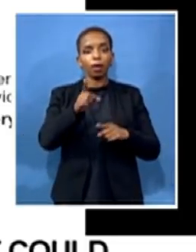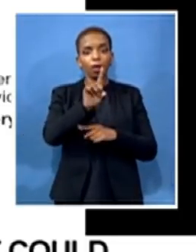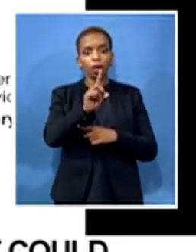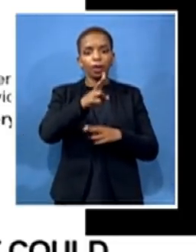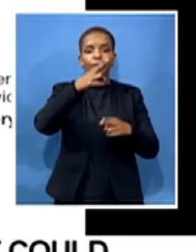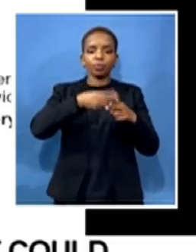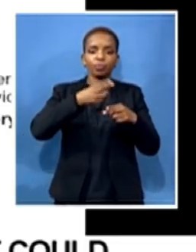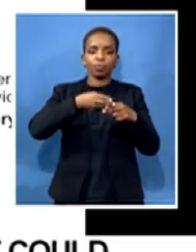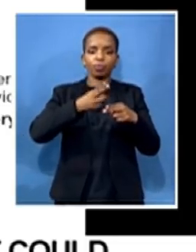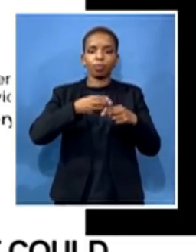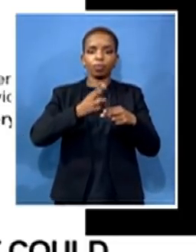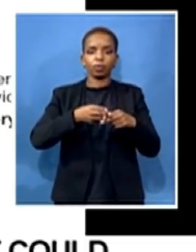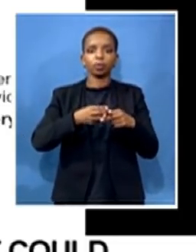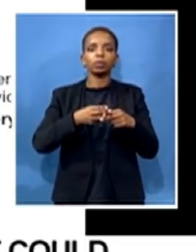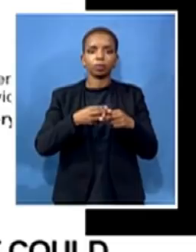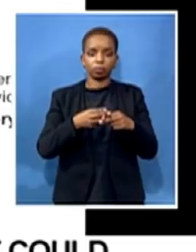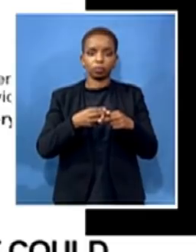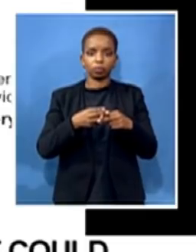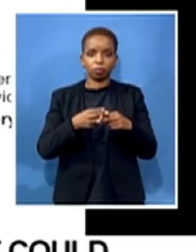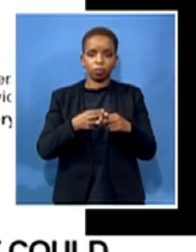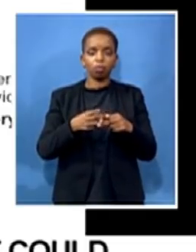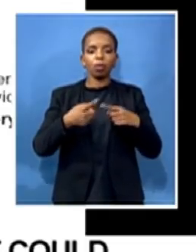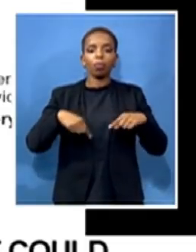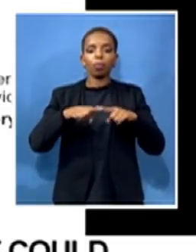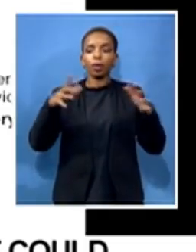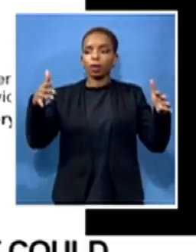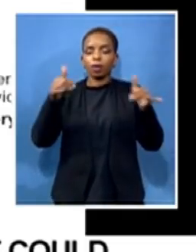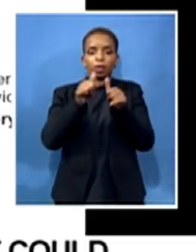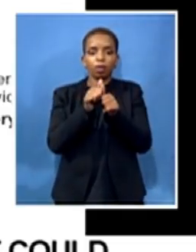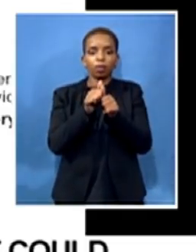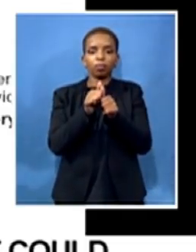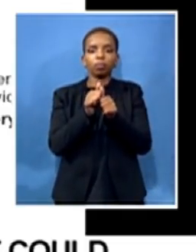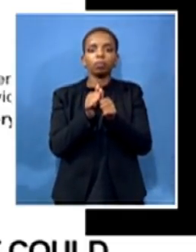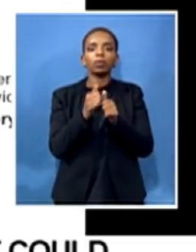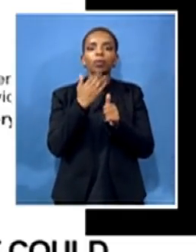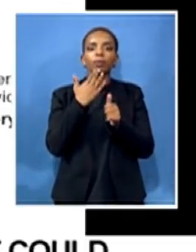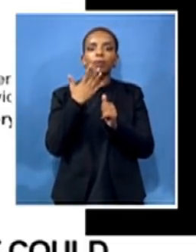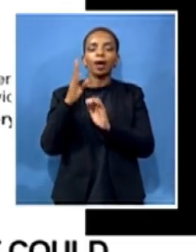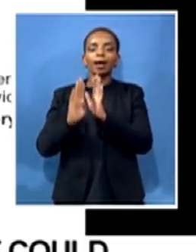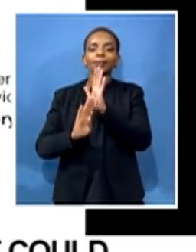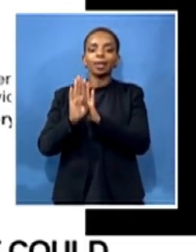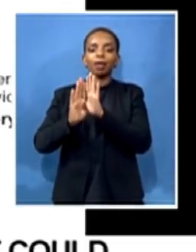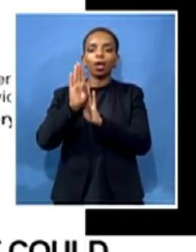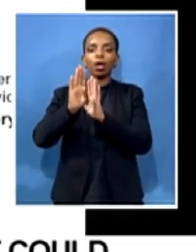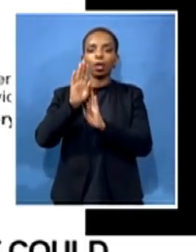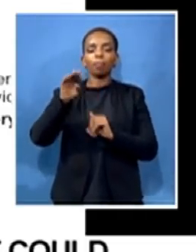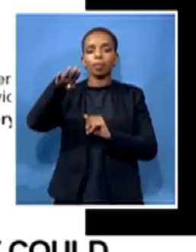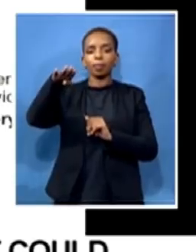the Development Bank of Southern Africa,